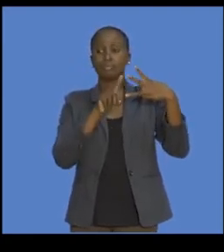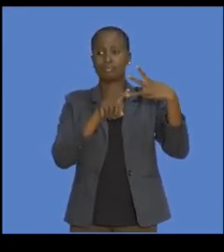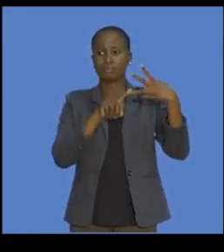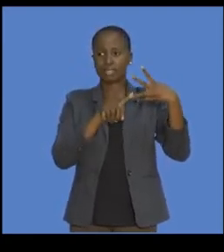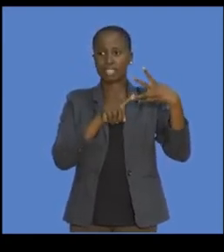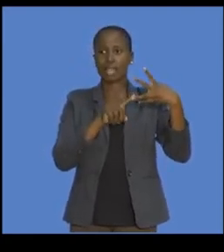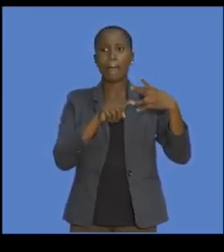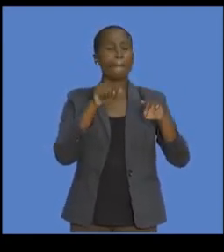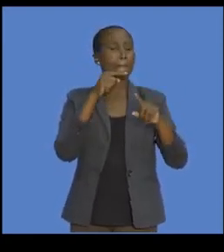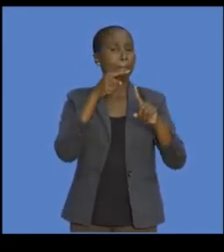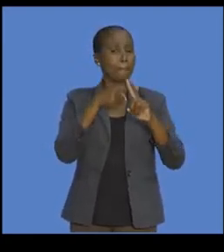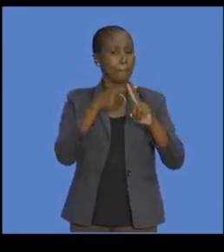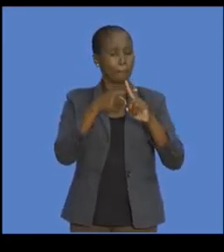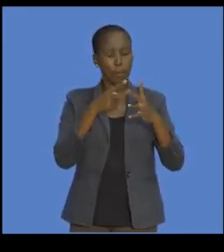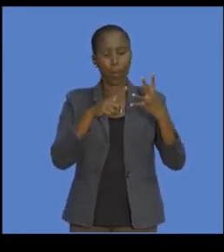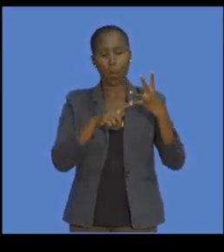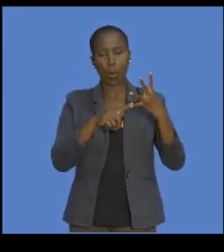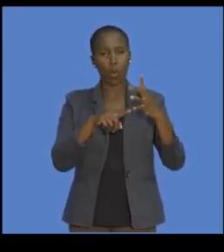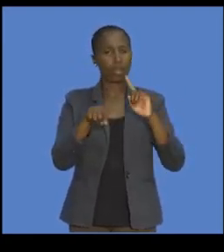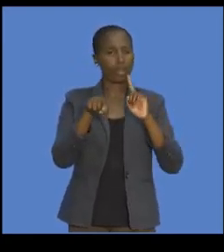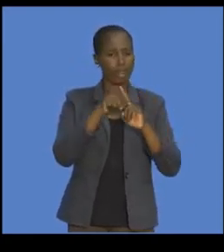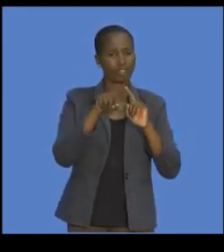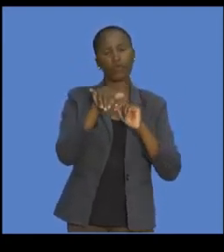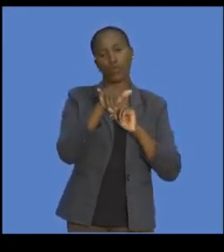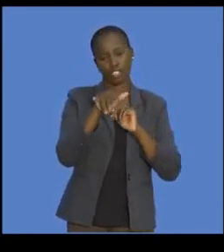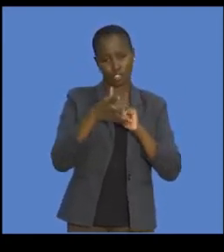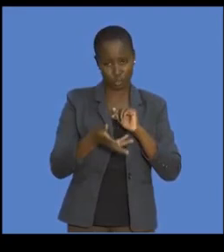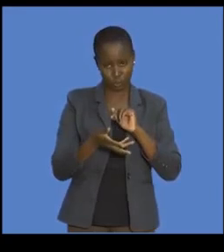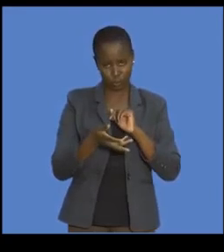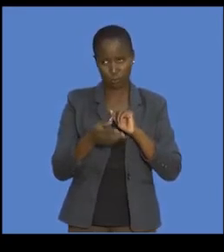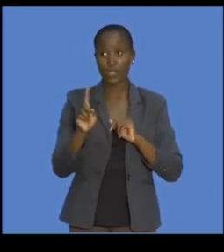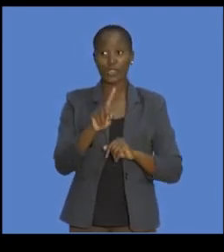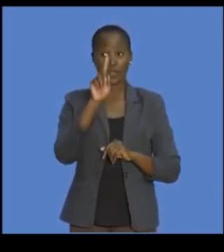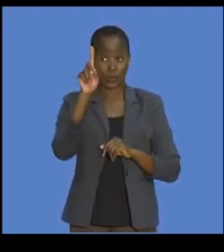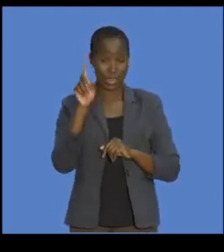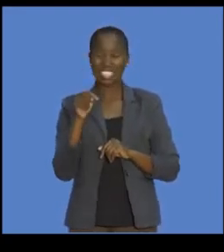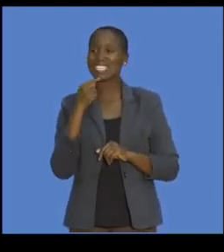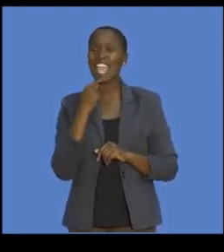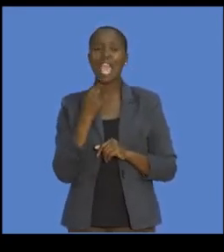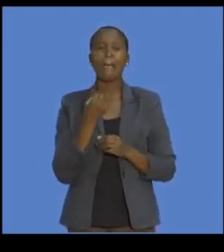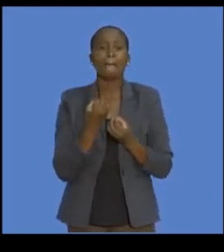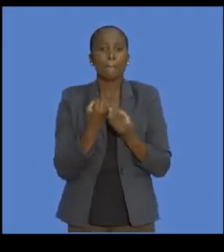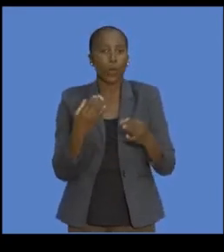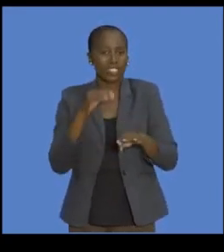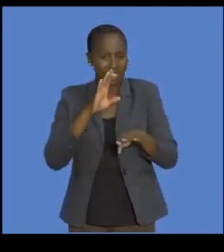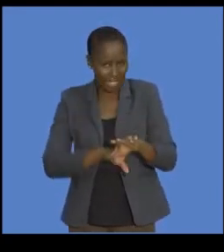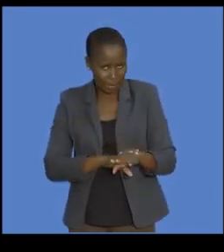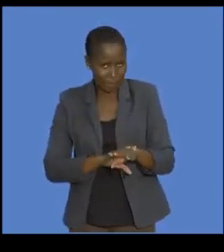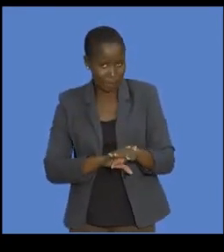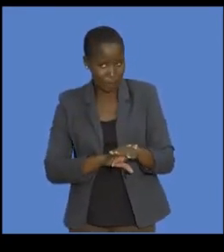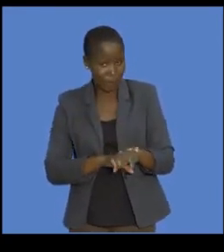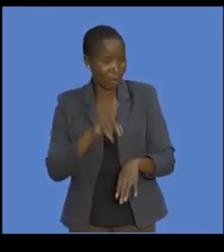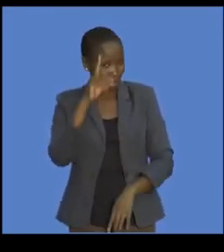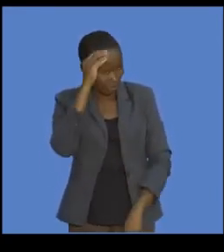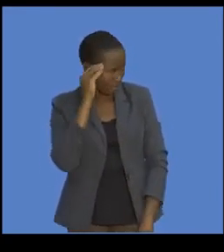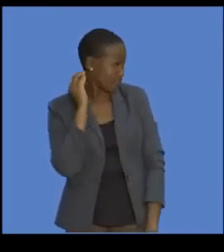negative feedback loop. And the question is often, and the question needs to be considered. So it's the